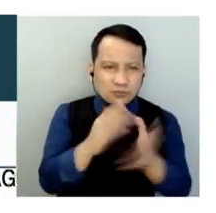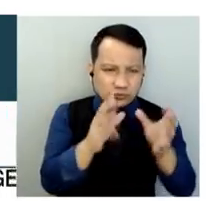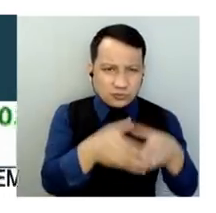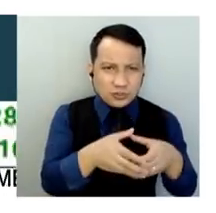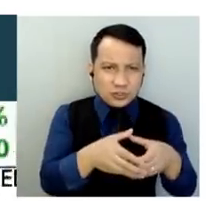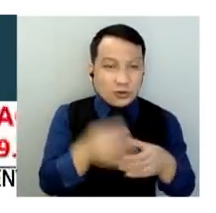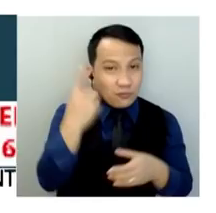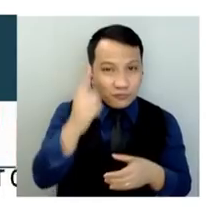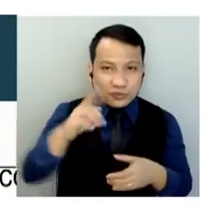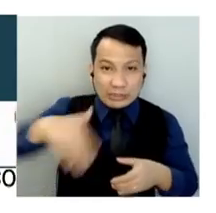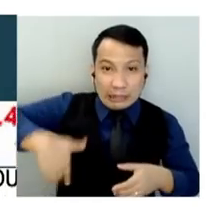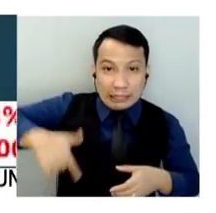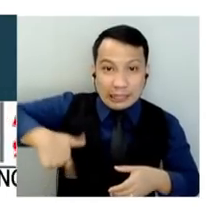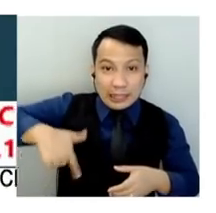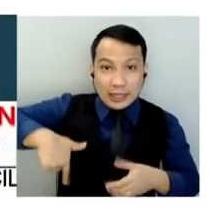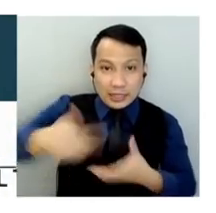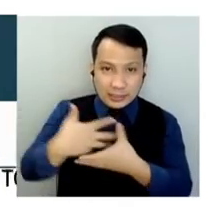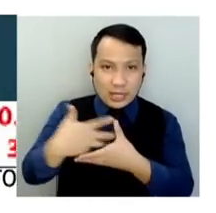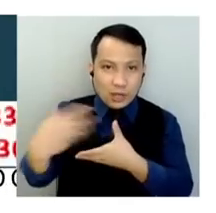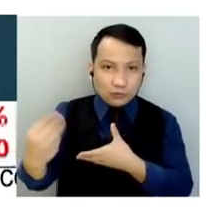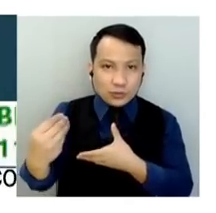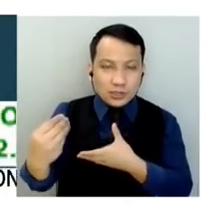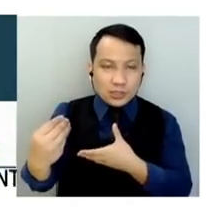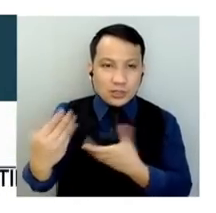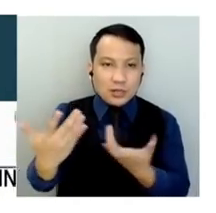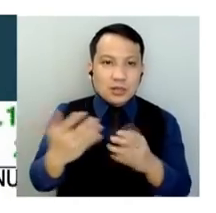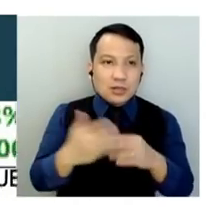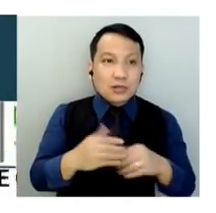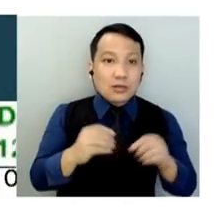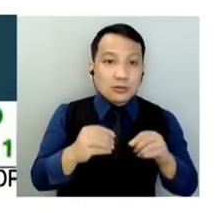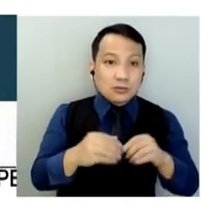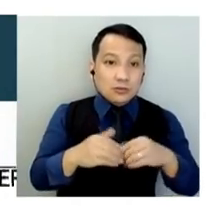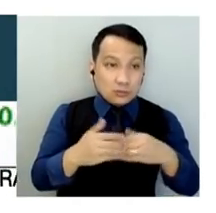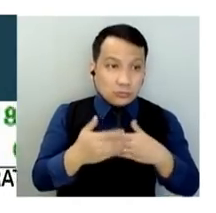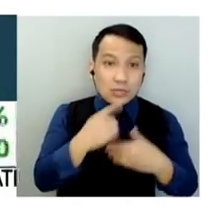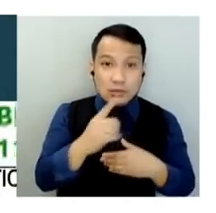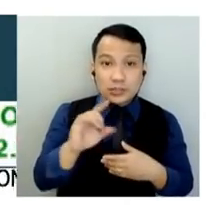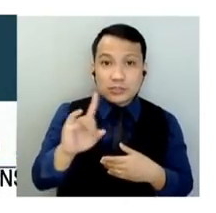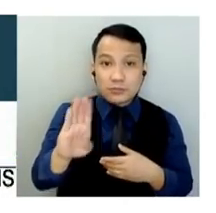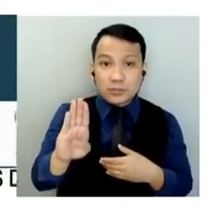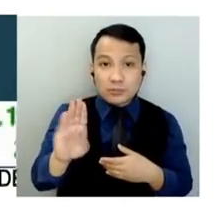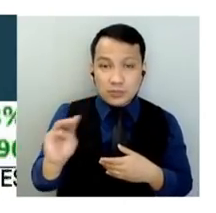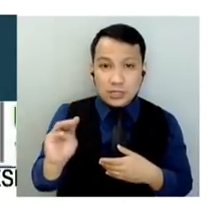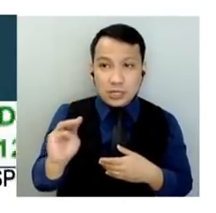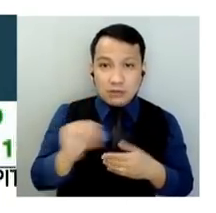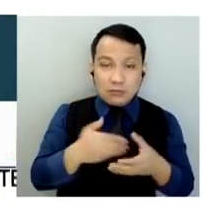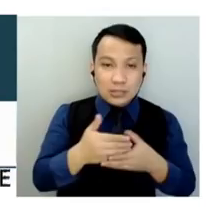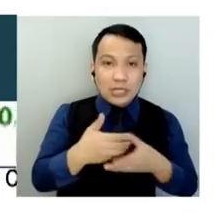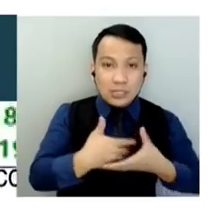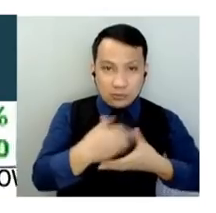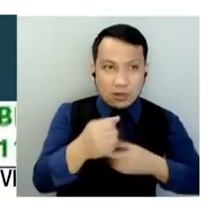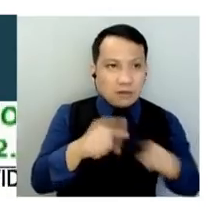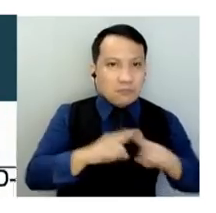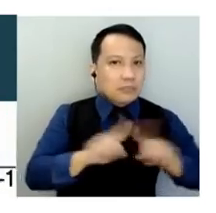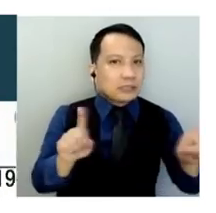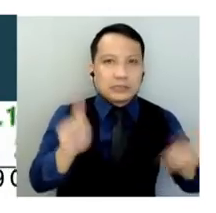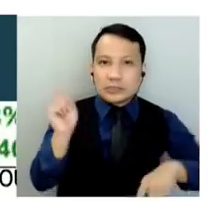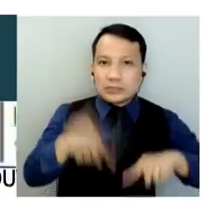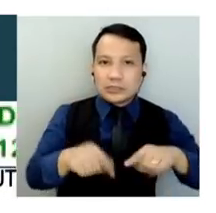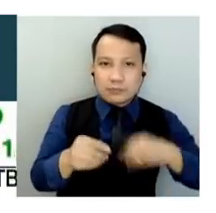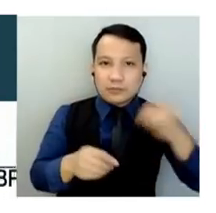late release, meaning it had already been released by DBM, but for some reason, it has not yet been released to